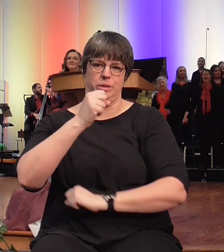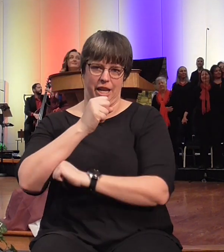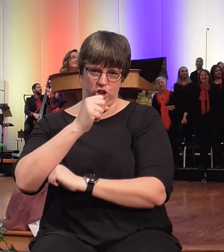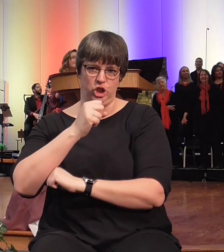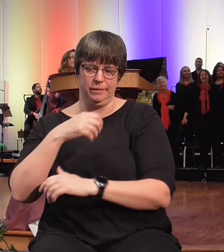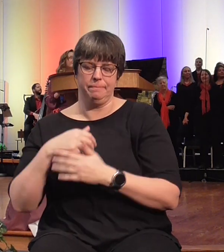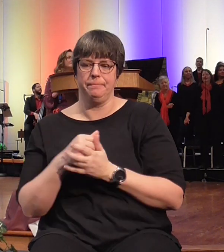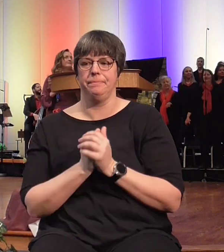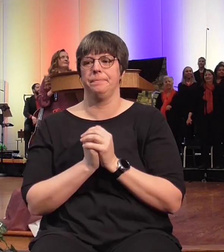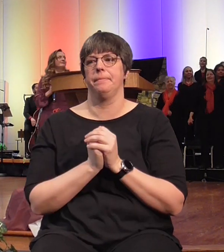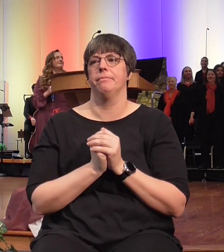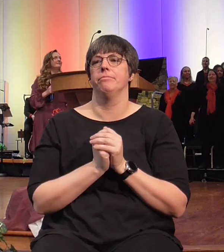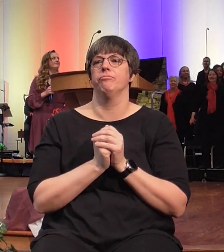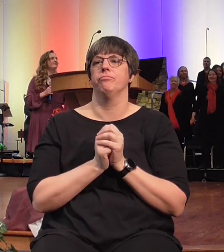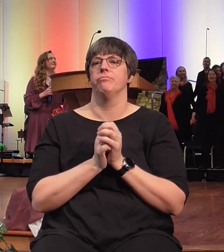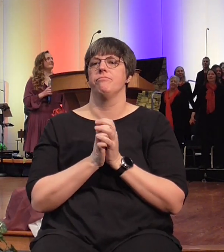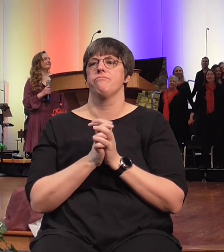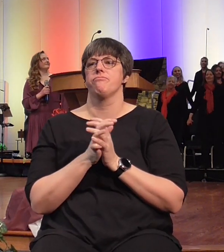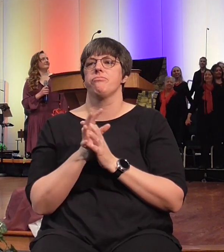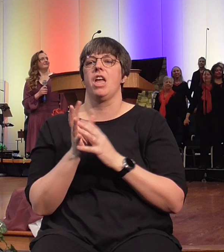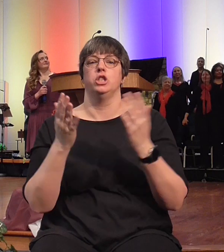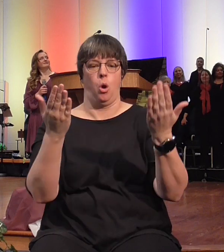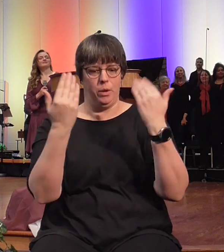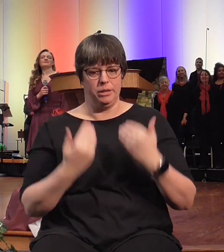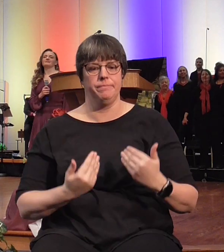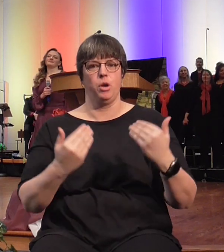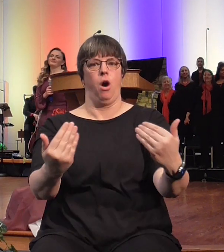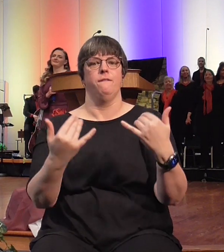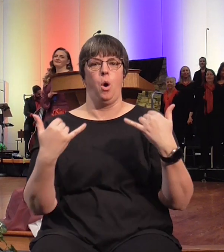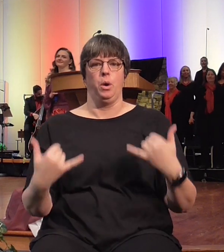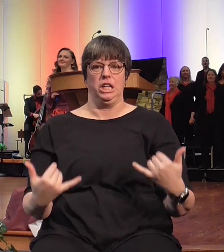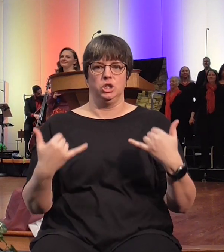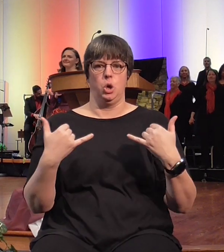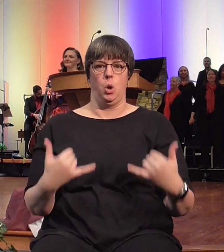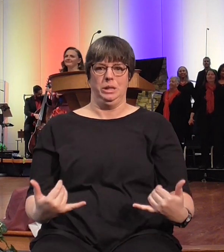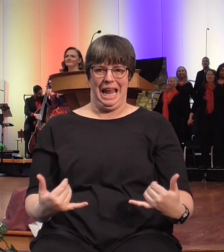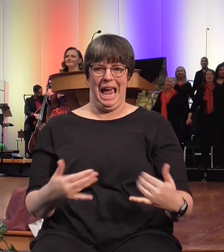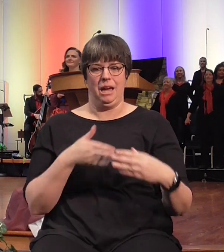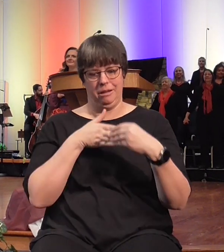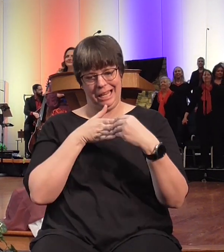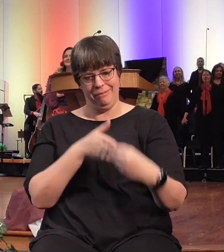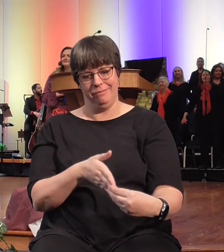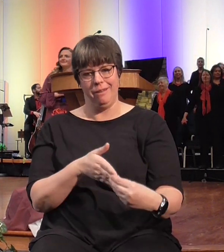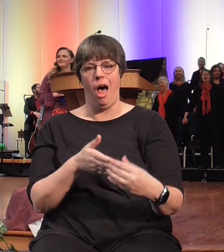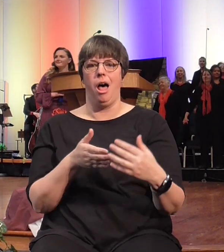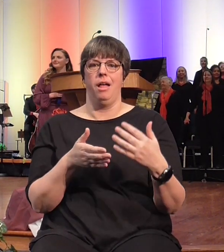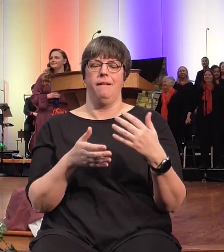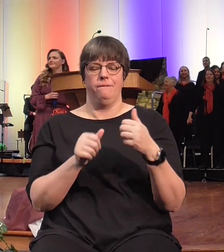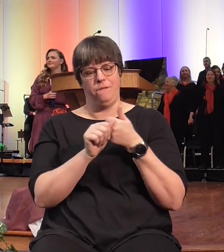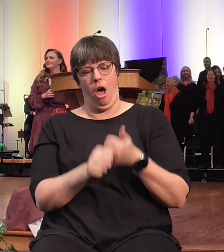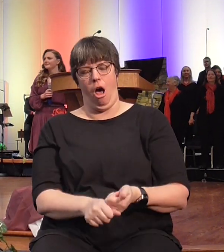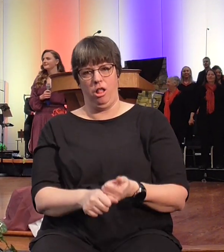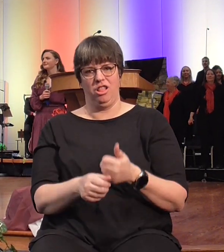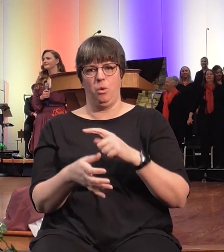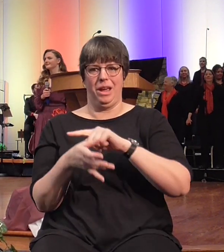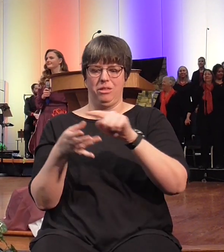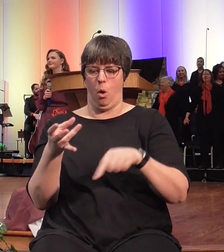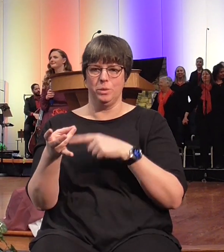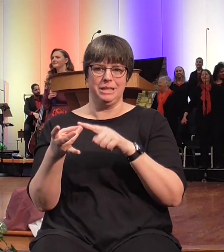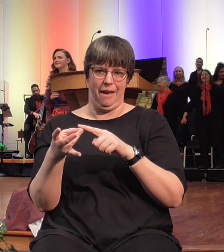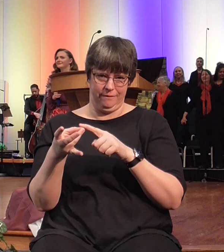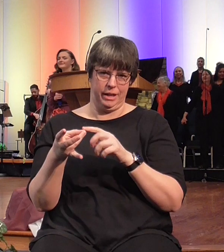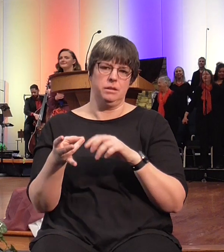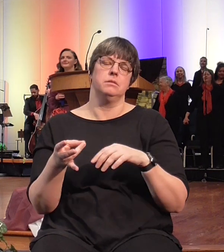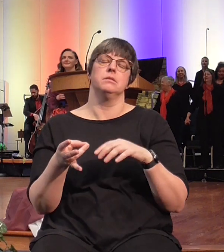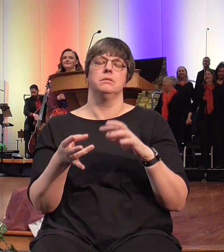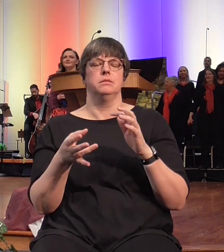So we go forth this day, firmly on our path, heeding the guideposts, what the Spirit has commended to us